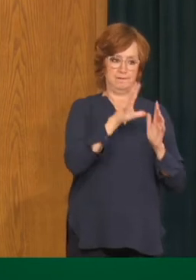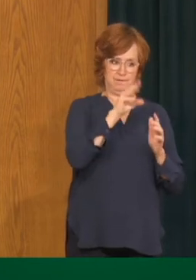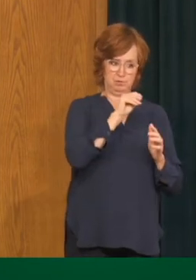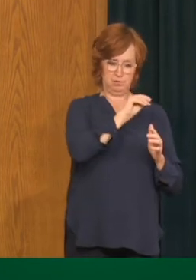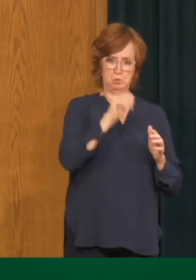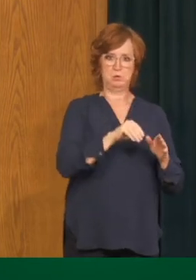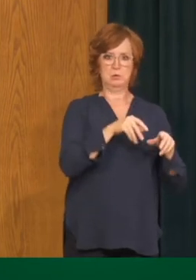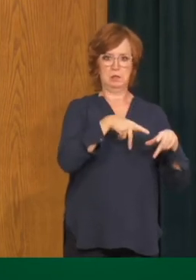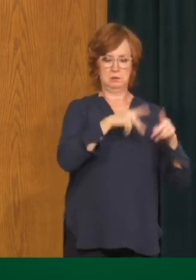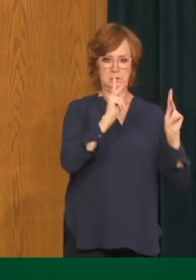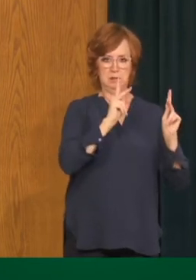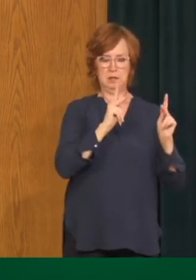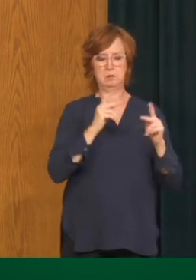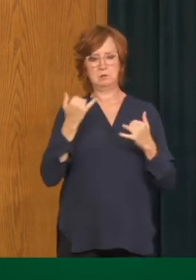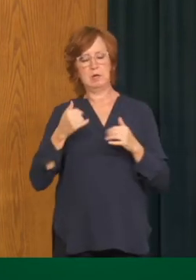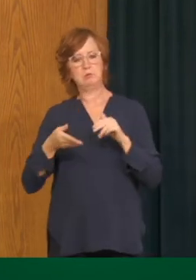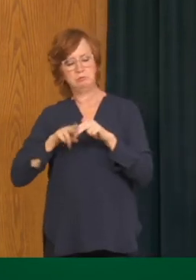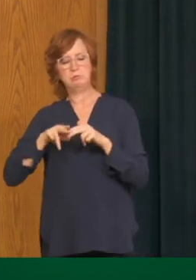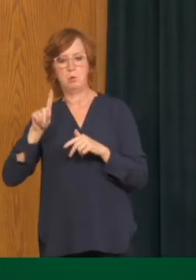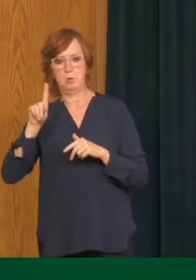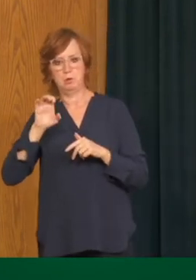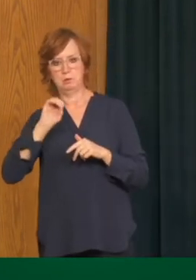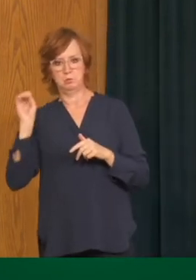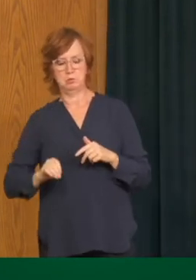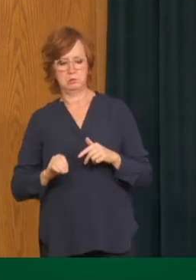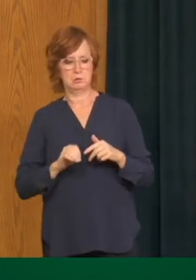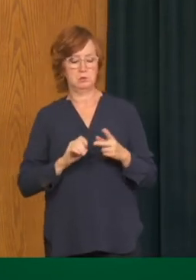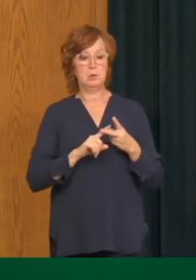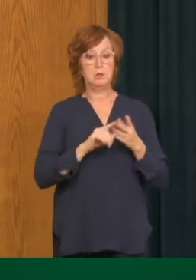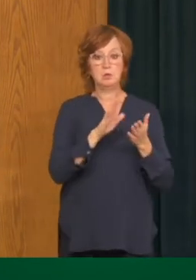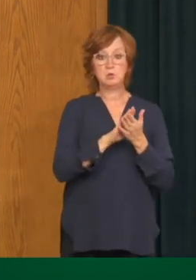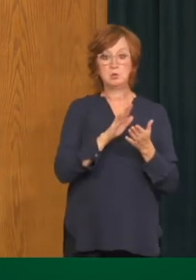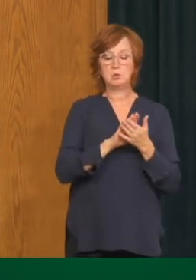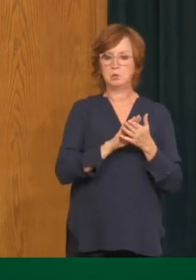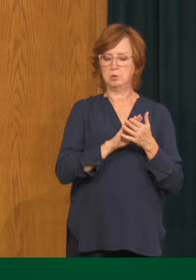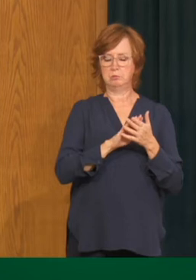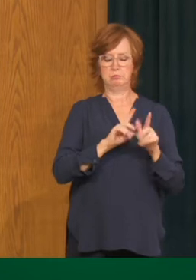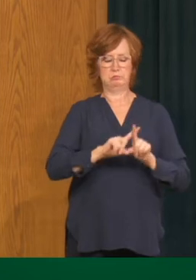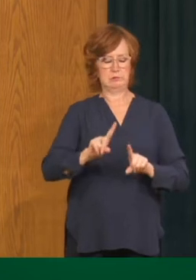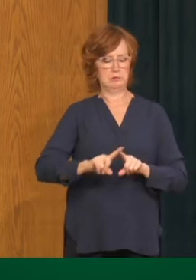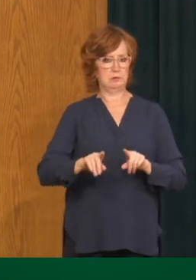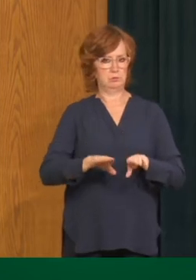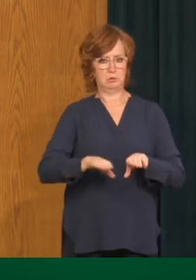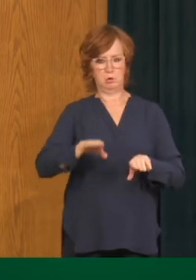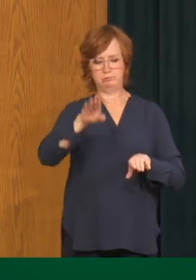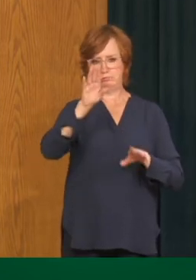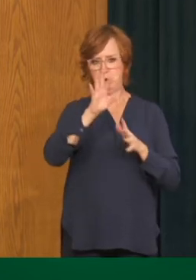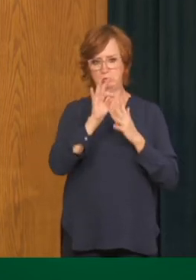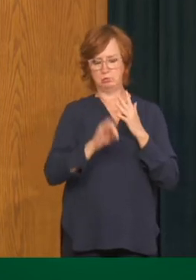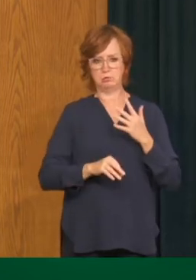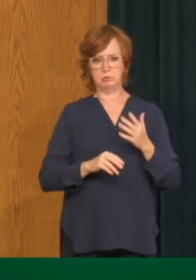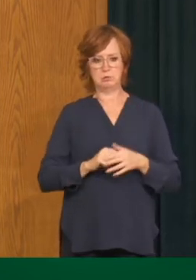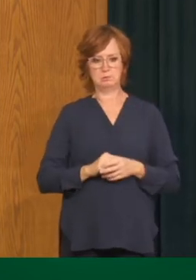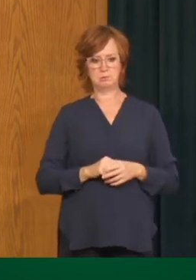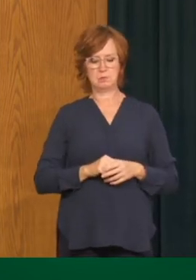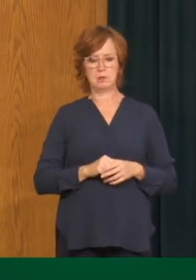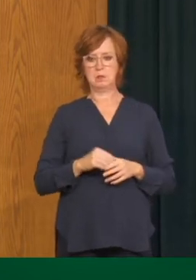there's multiple layers in schools. So all the guidelines that were started from June and have been